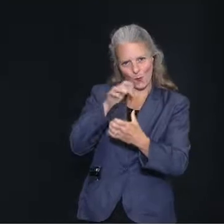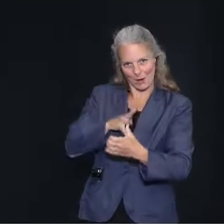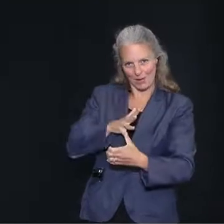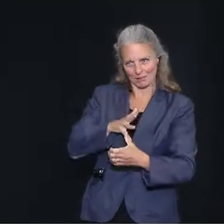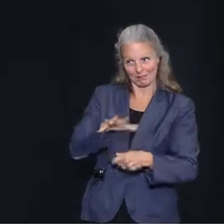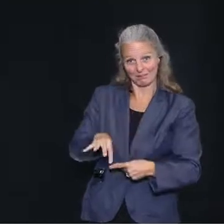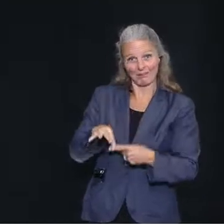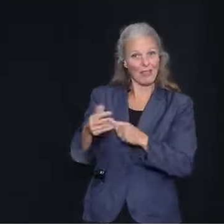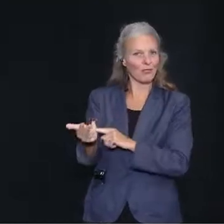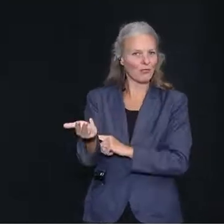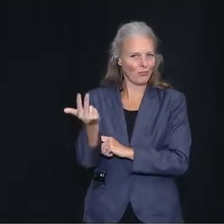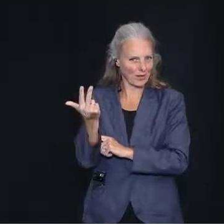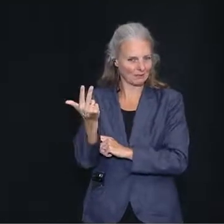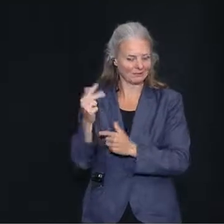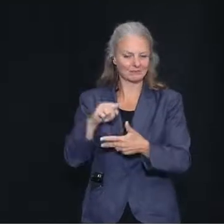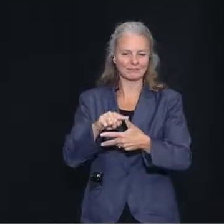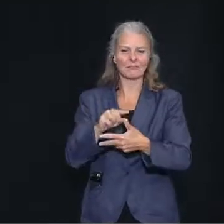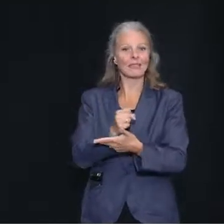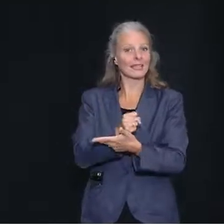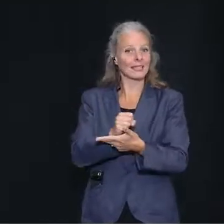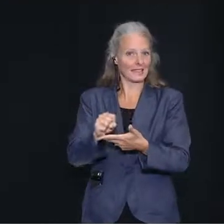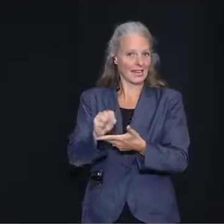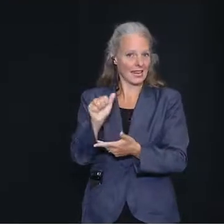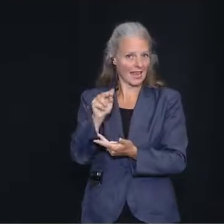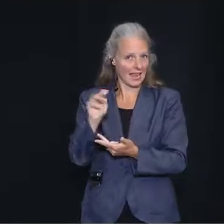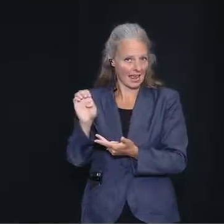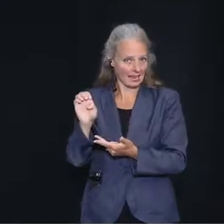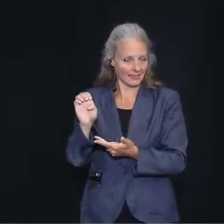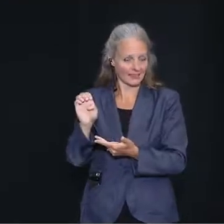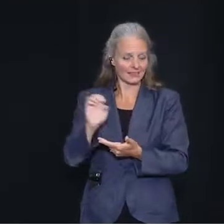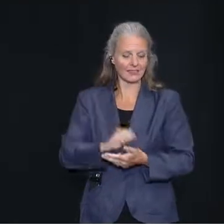particular. First, St. Anne,